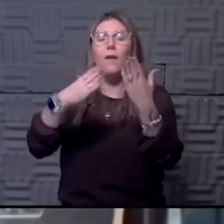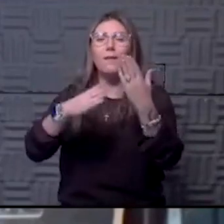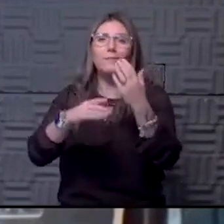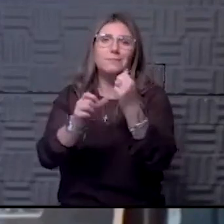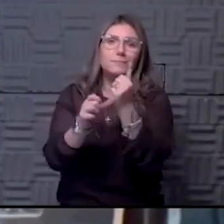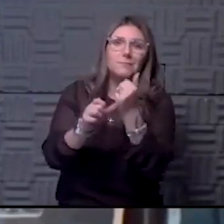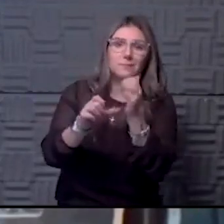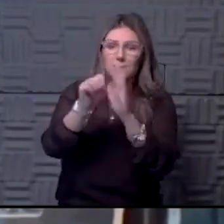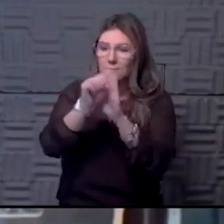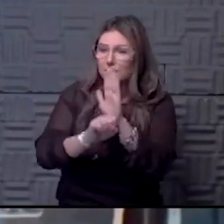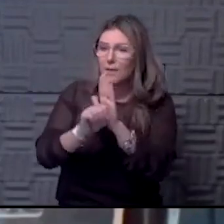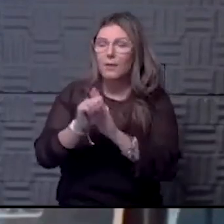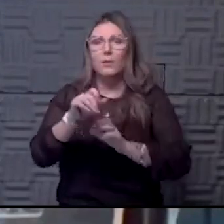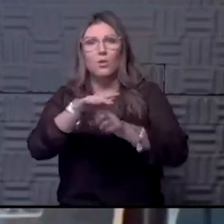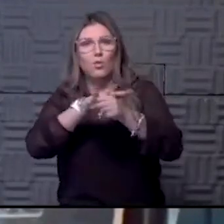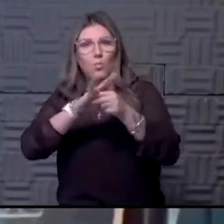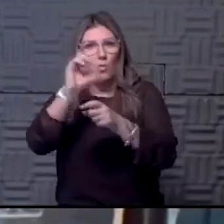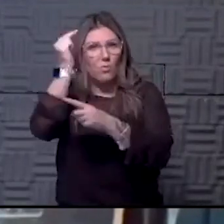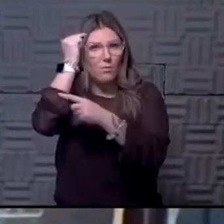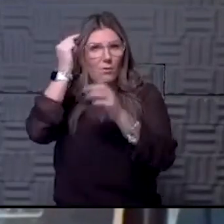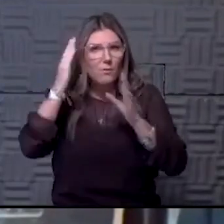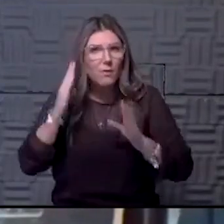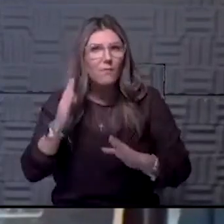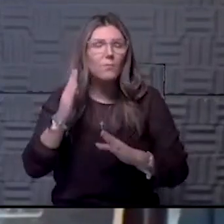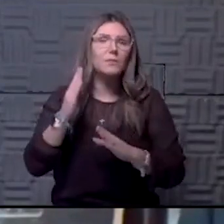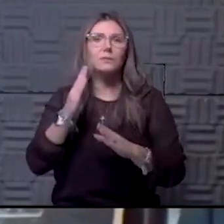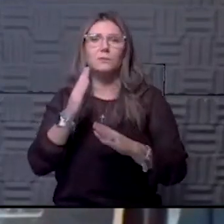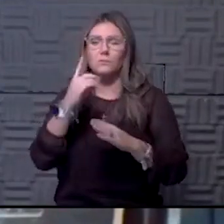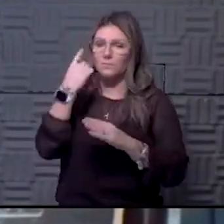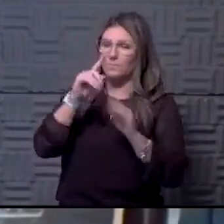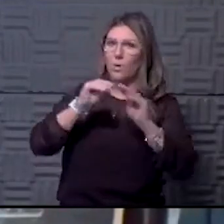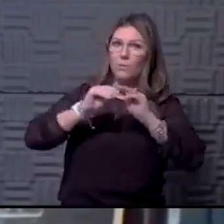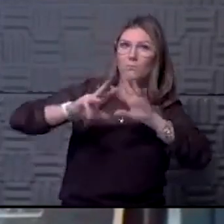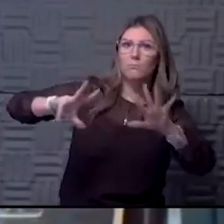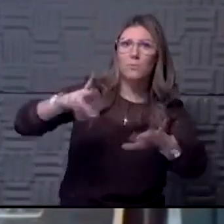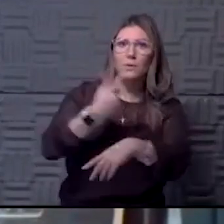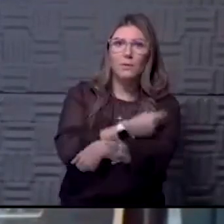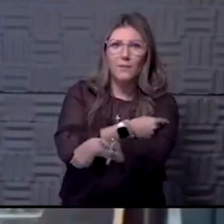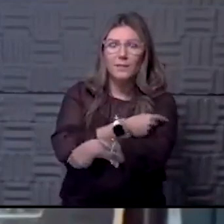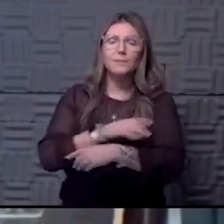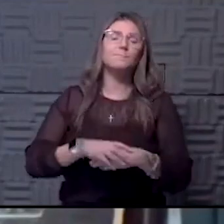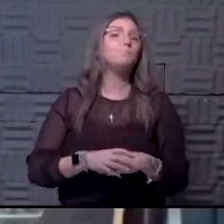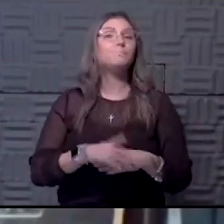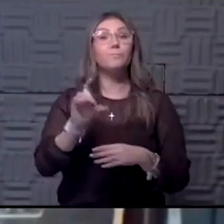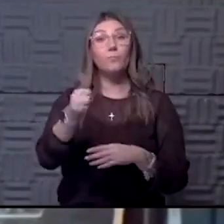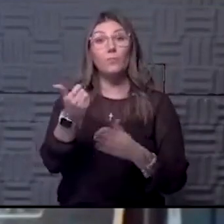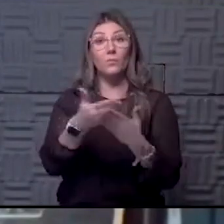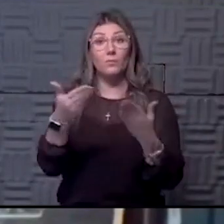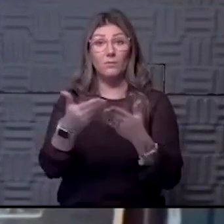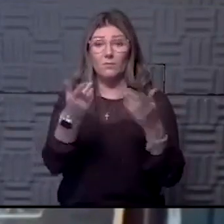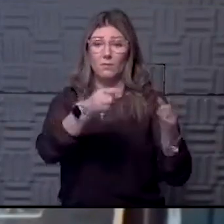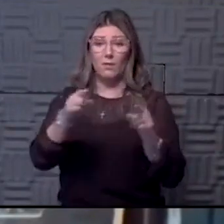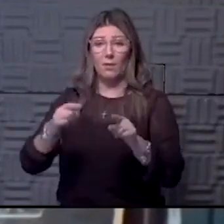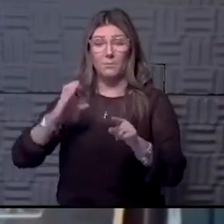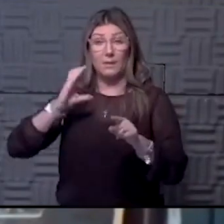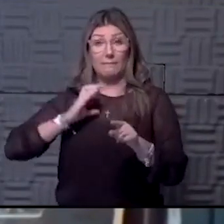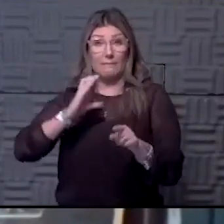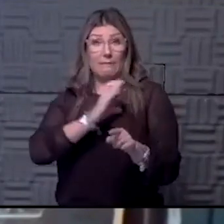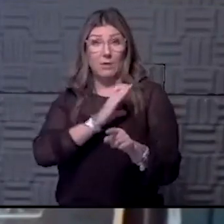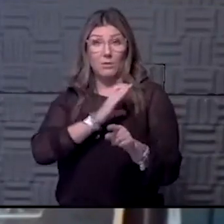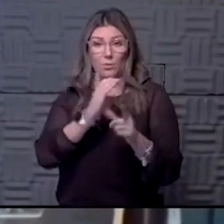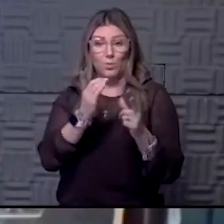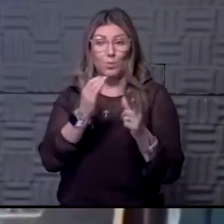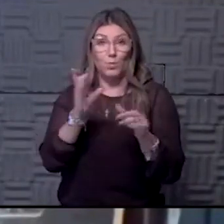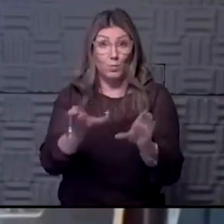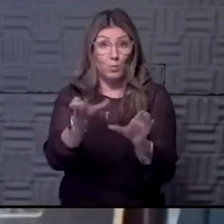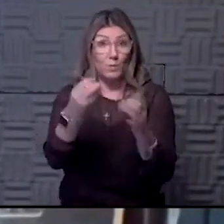local units of government in administering the vaccine. And with the other things that are going on in Congress, let's do that now and then